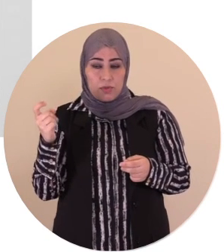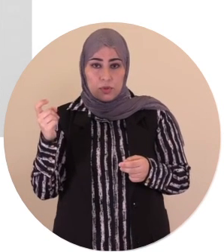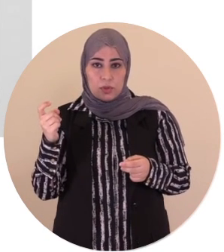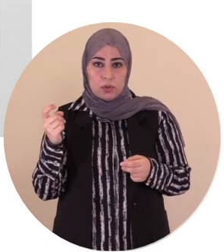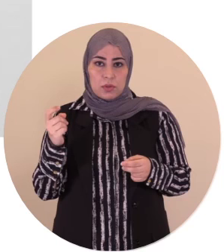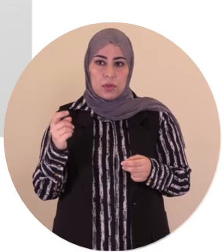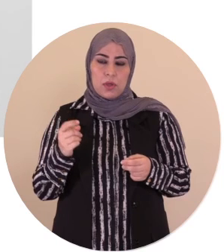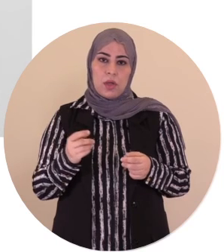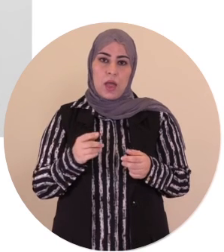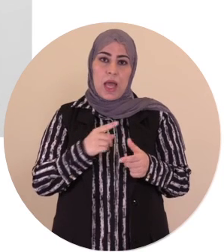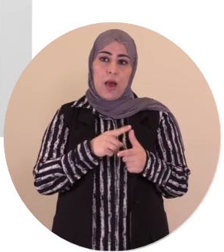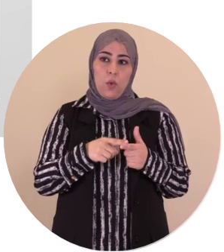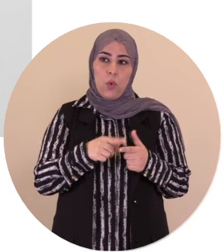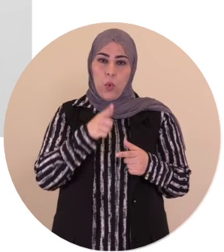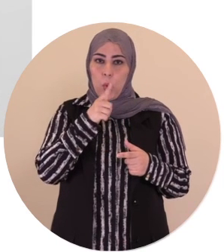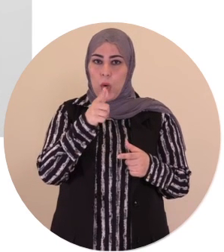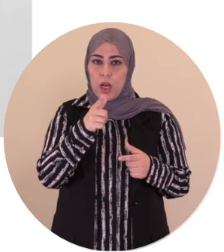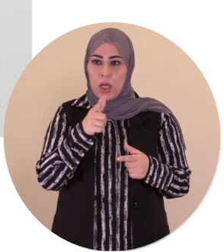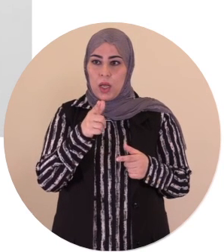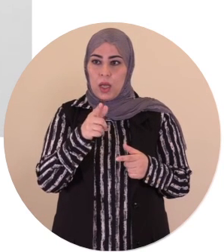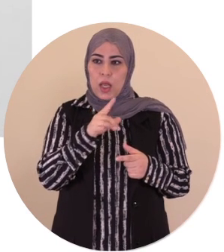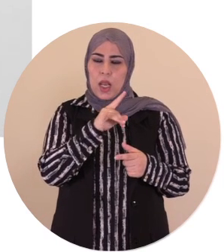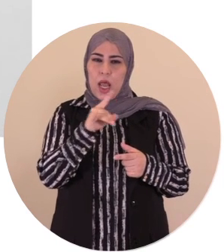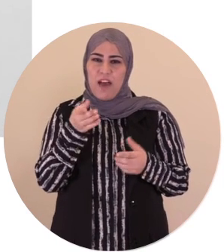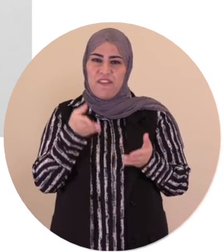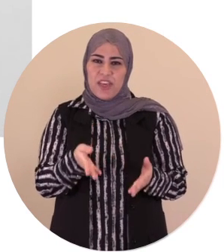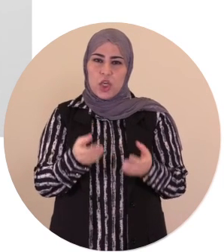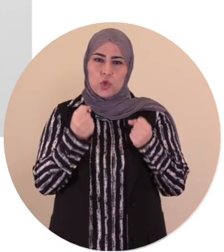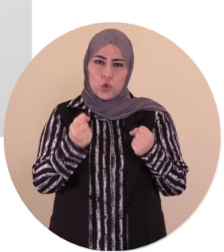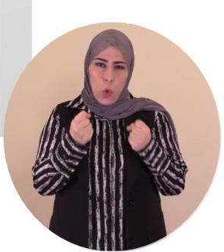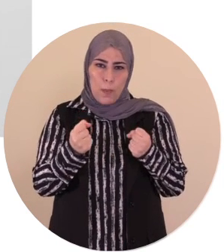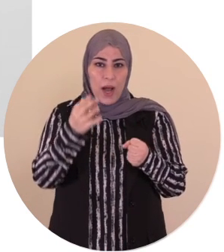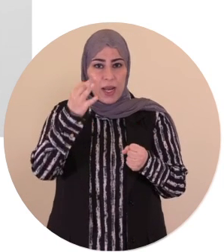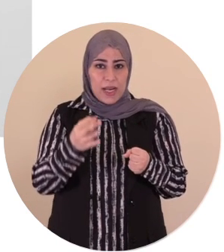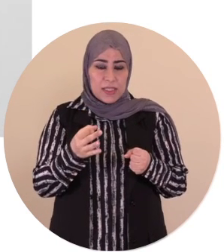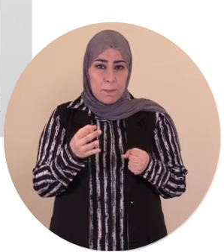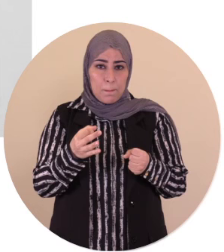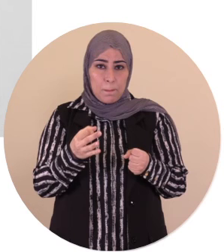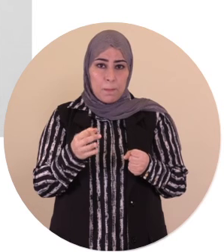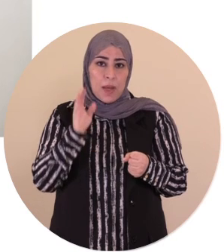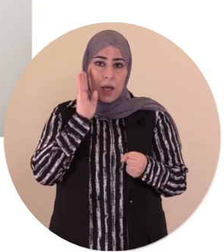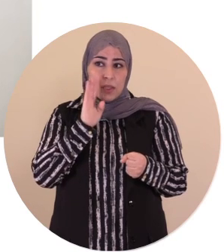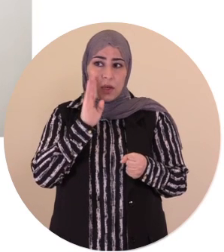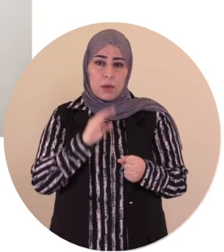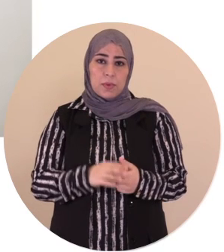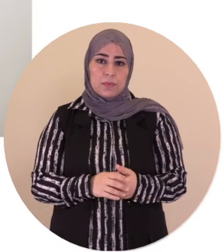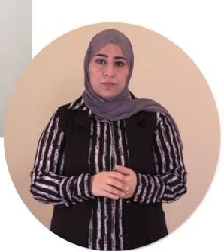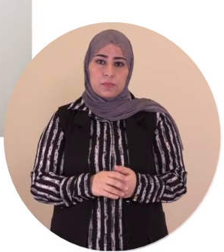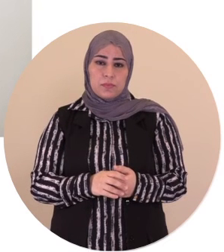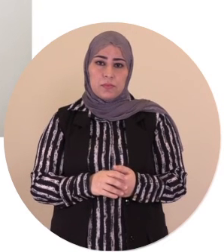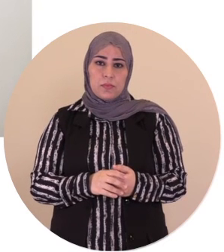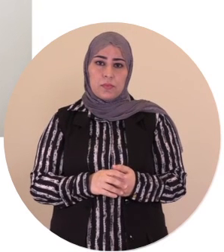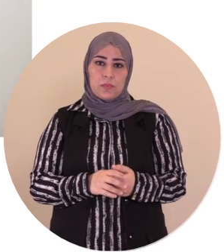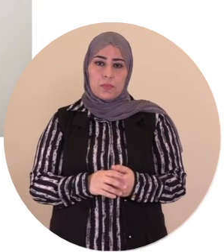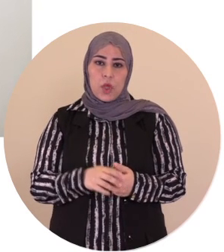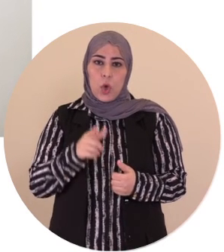things, or, describe qualities. So you could say, I disagree with you. I think climbing